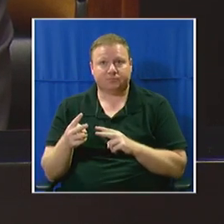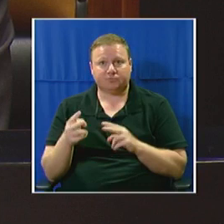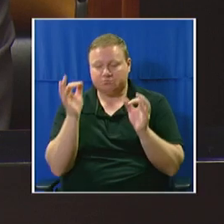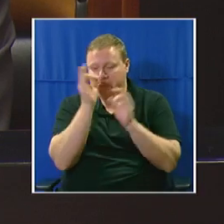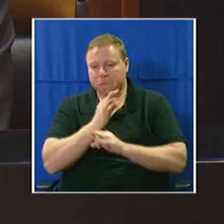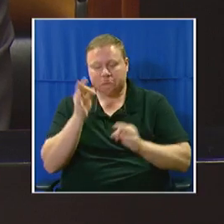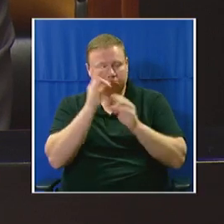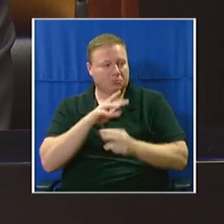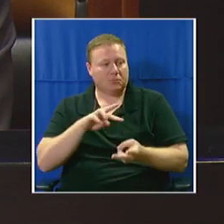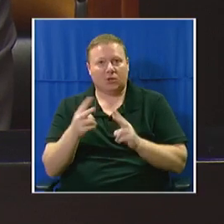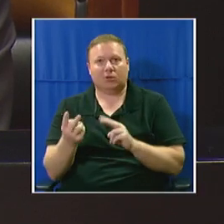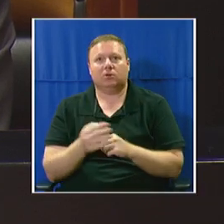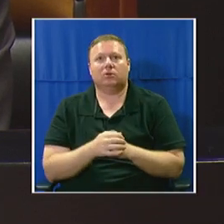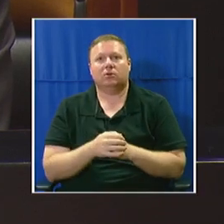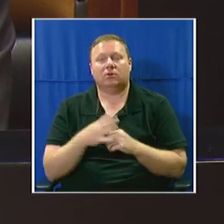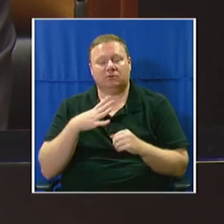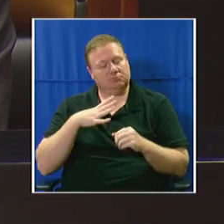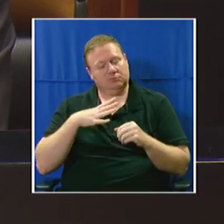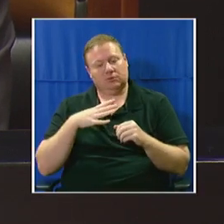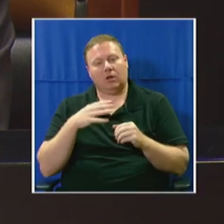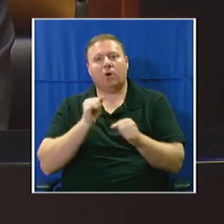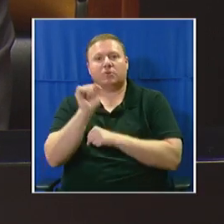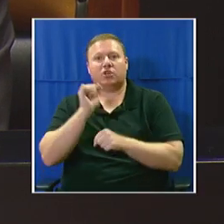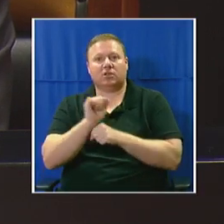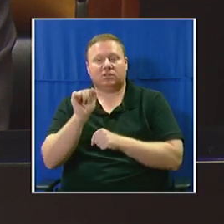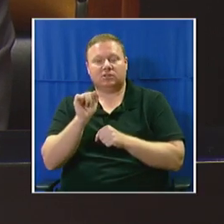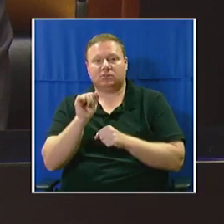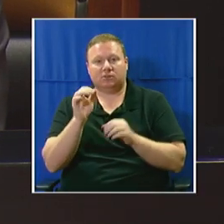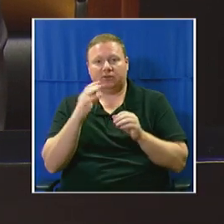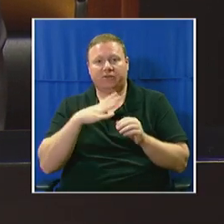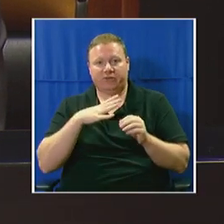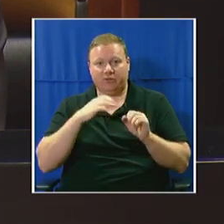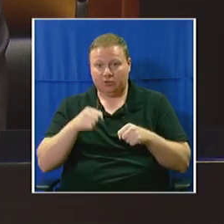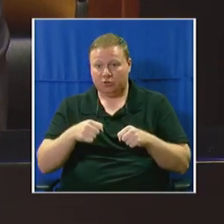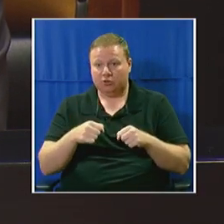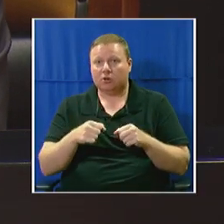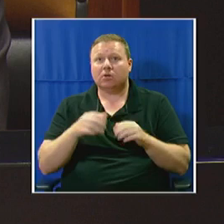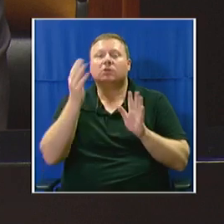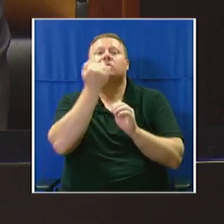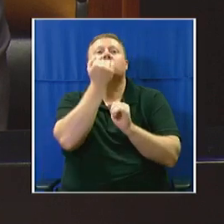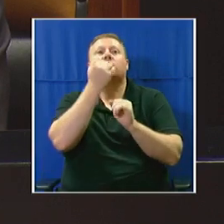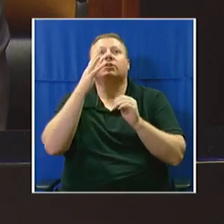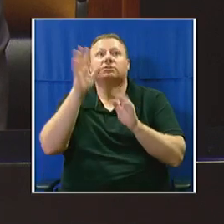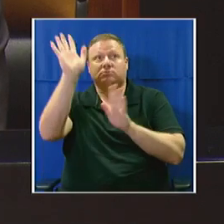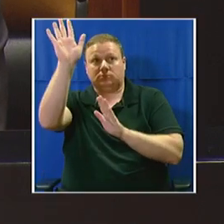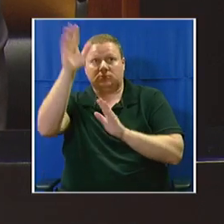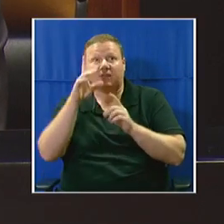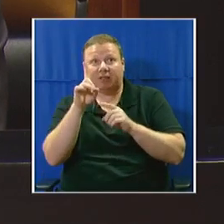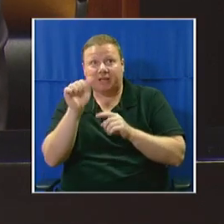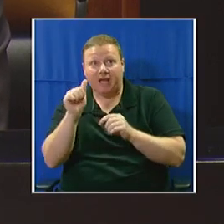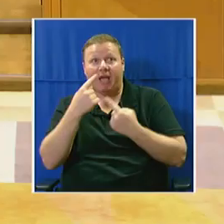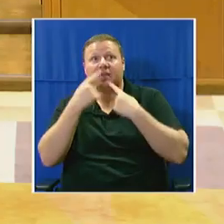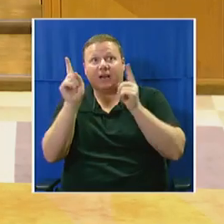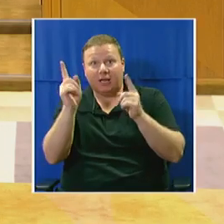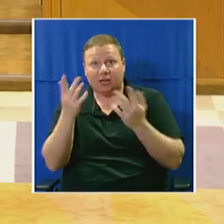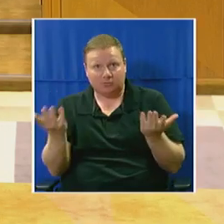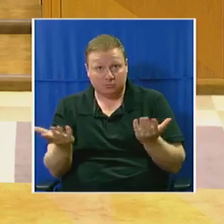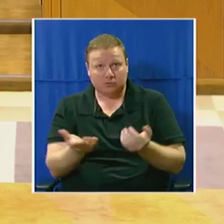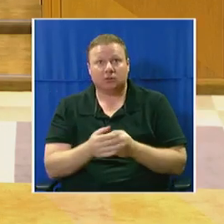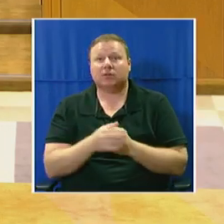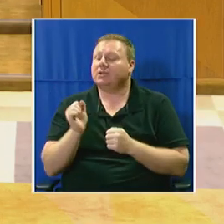2002 honorable members I now put the question are there any objections to